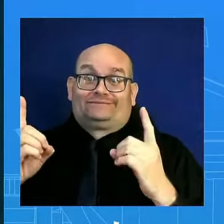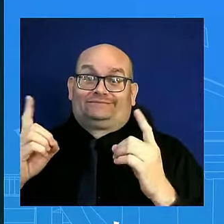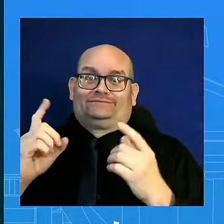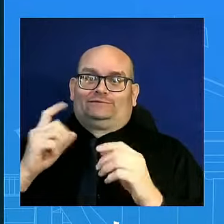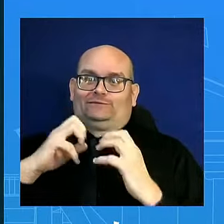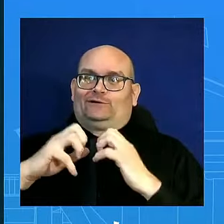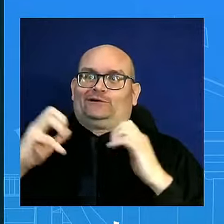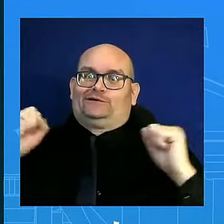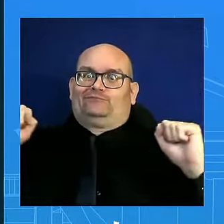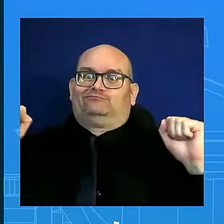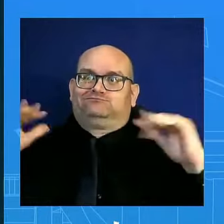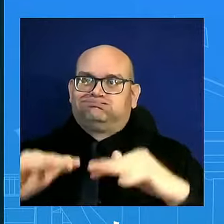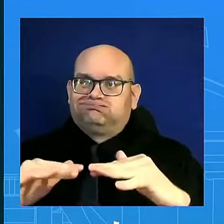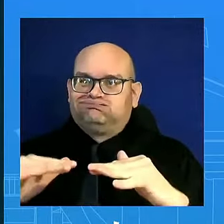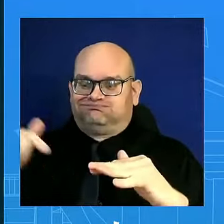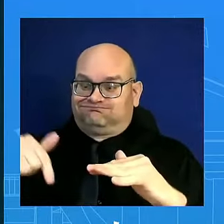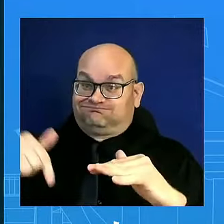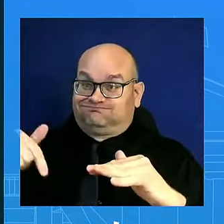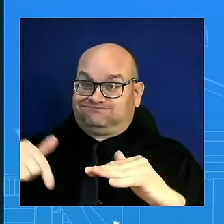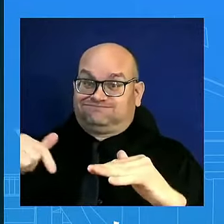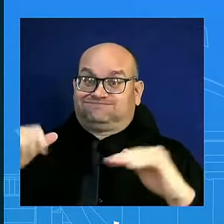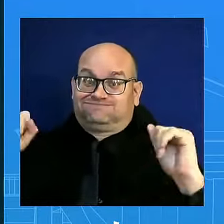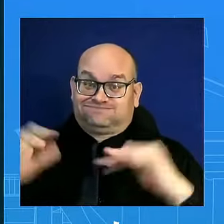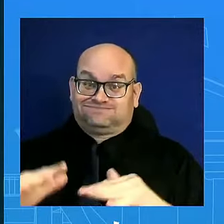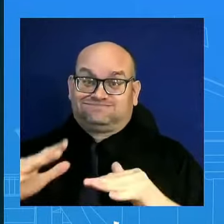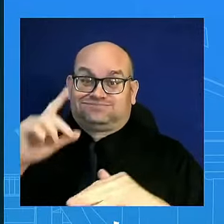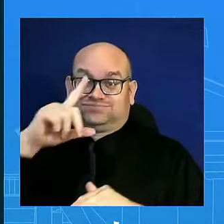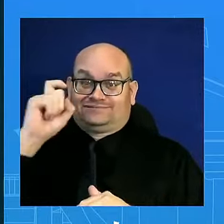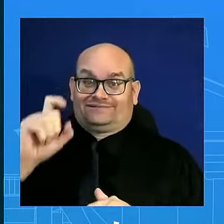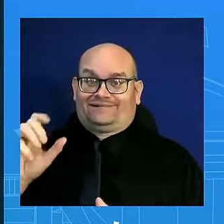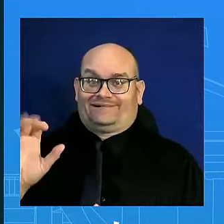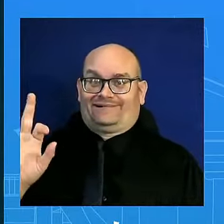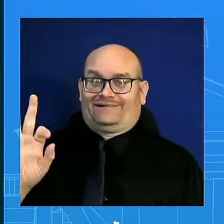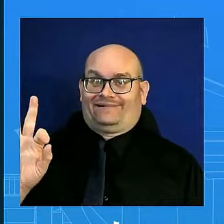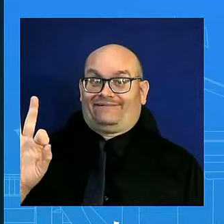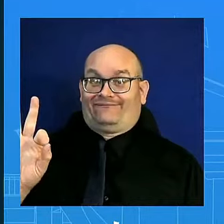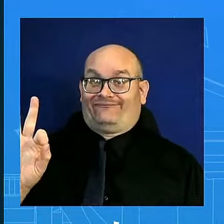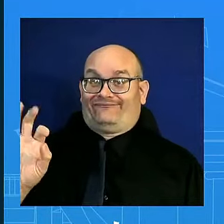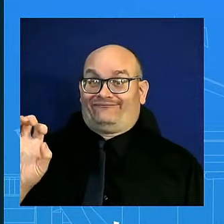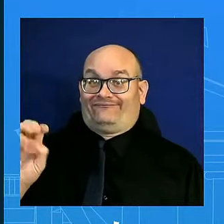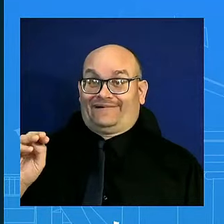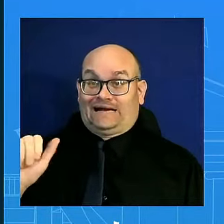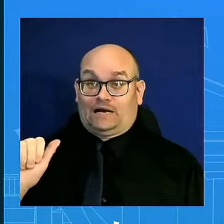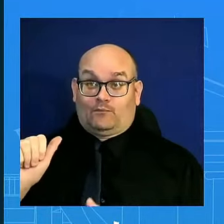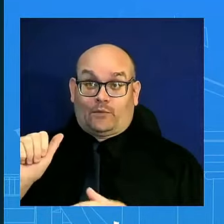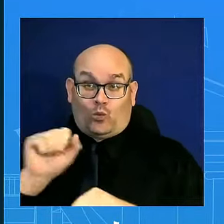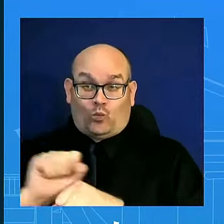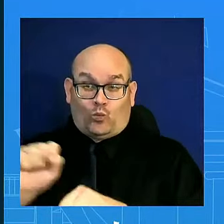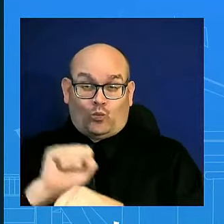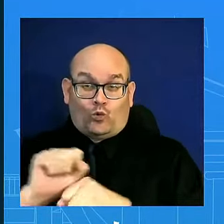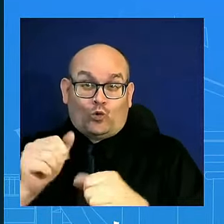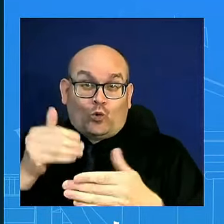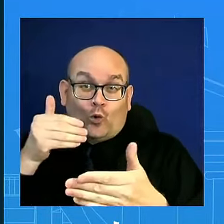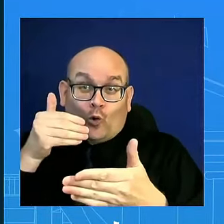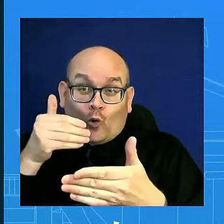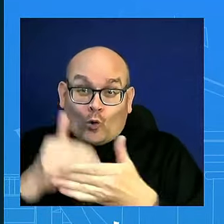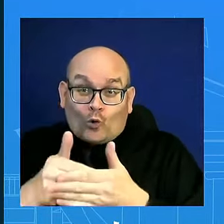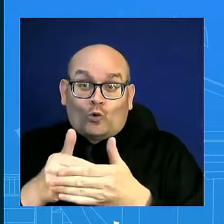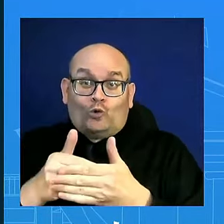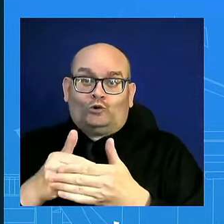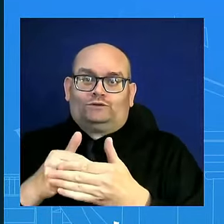the summer. FEMA continues to work closely with state officials. That is something, obviously, FEMA is committed to, and relocate survivors from